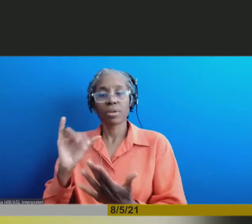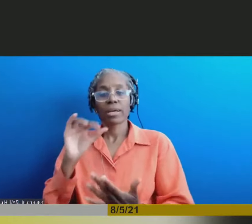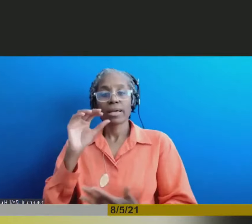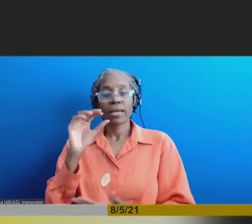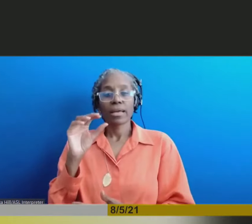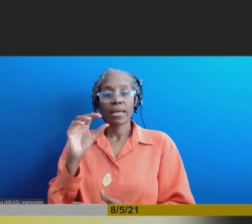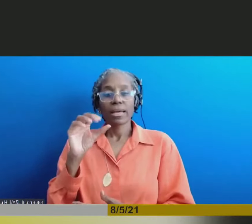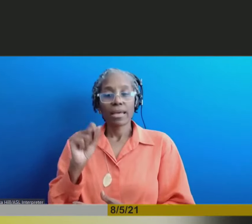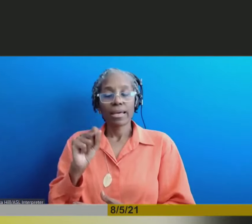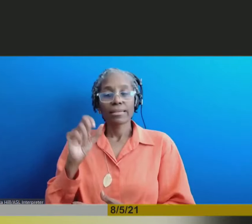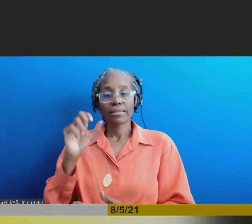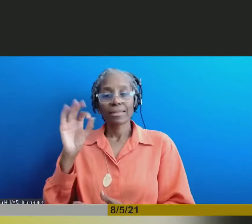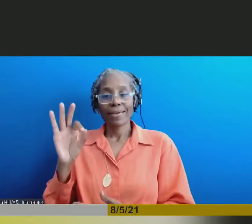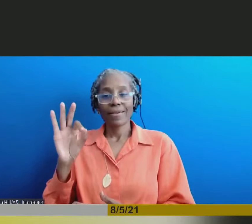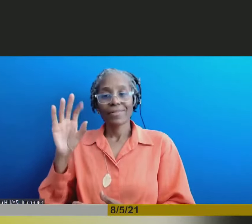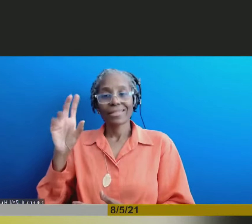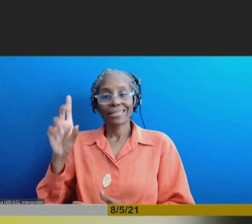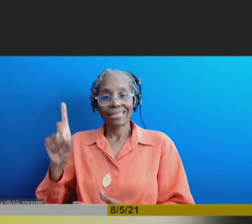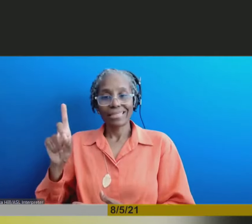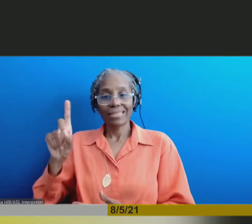SFDPH affiliated facilities